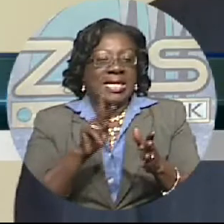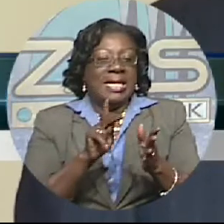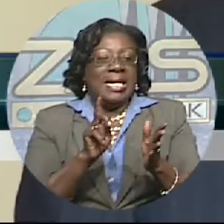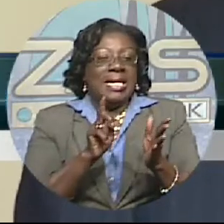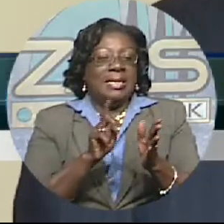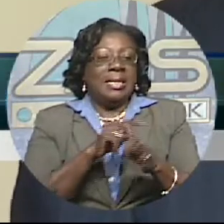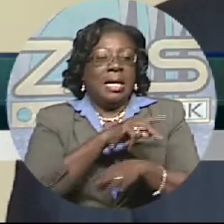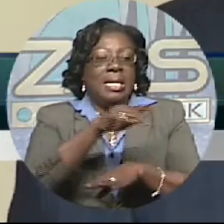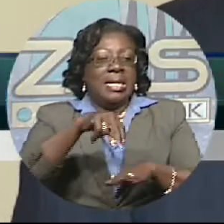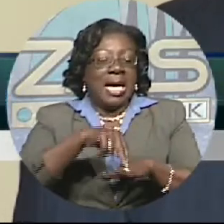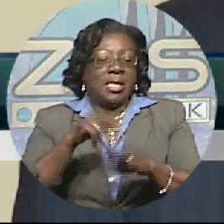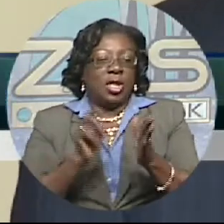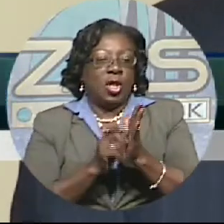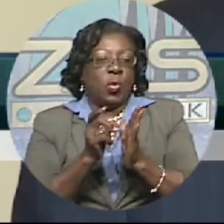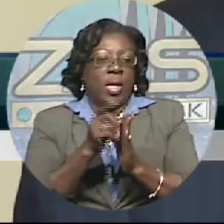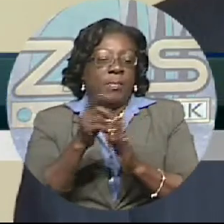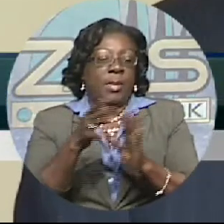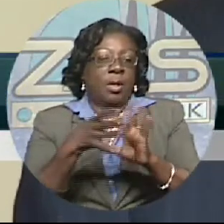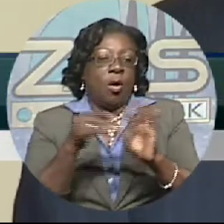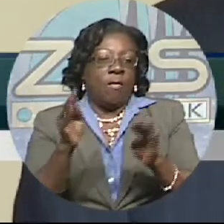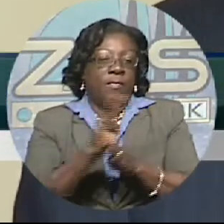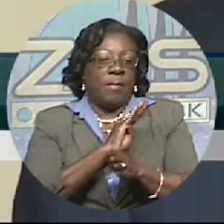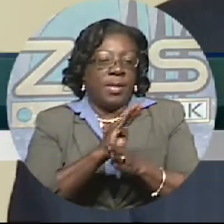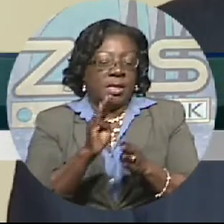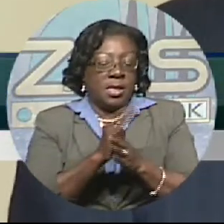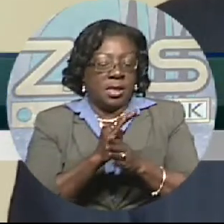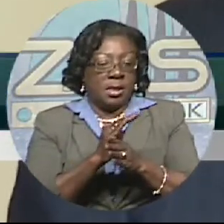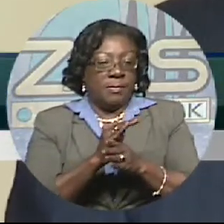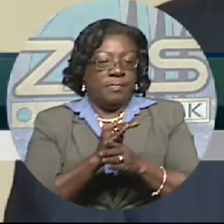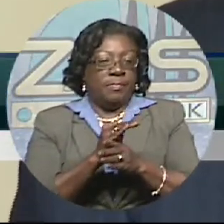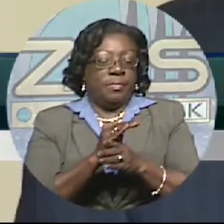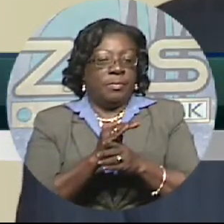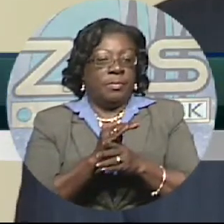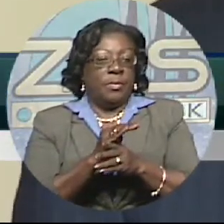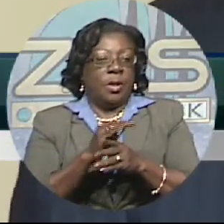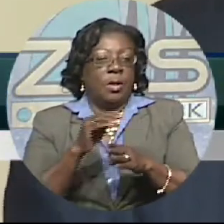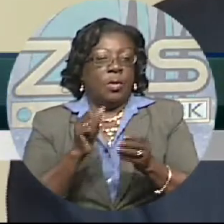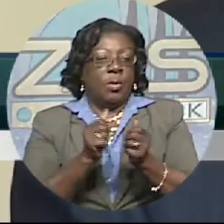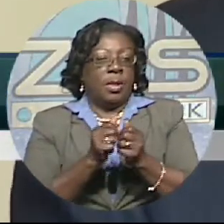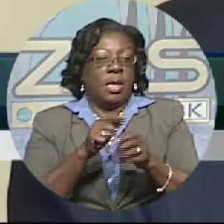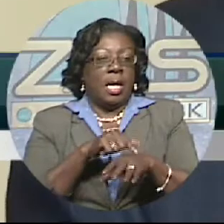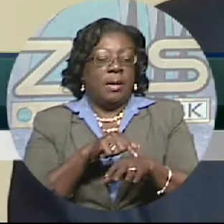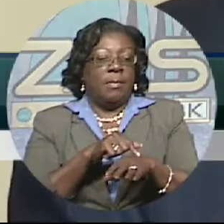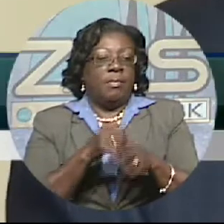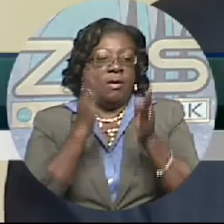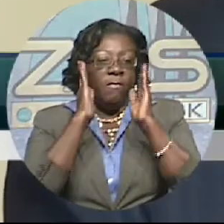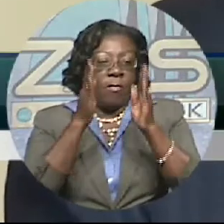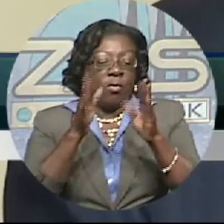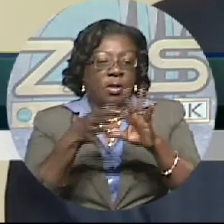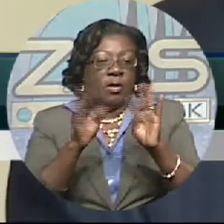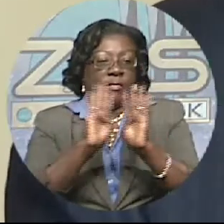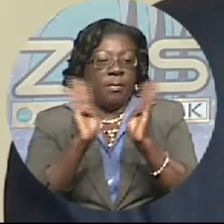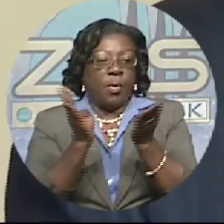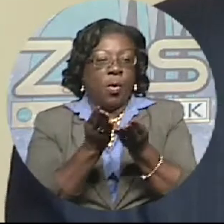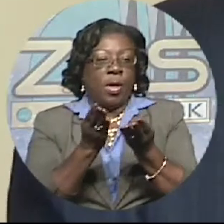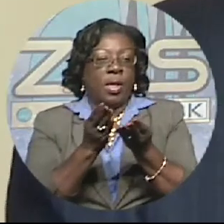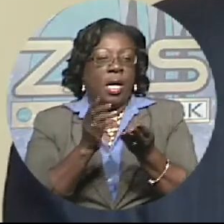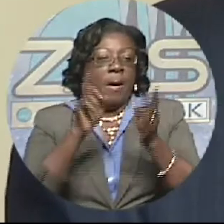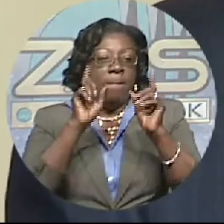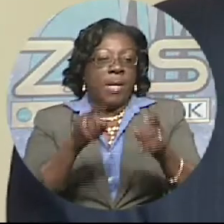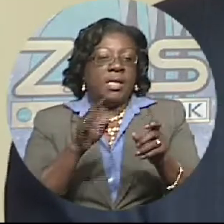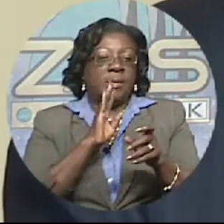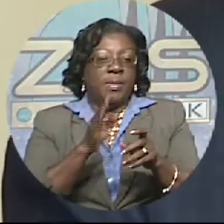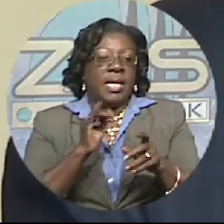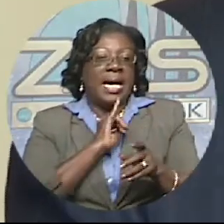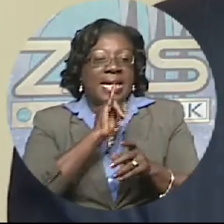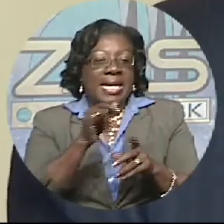resources, given the volumes that are moved by the industry, you will see natural evolution over time. But the focus of the board really must be